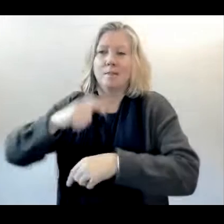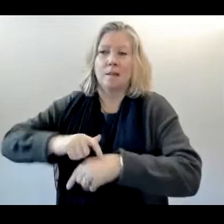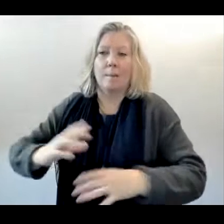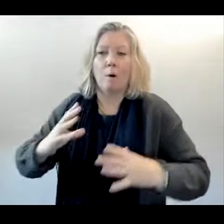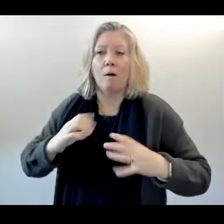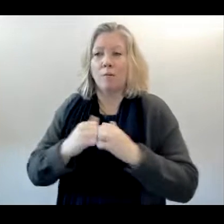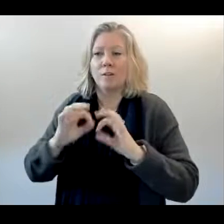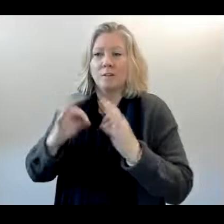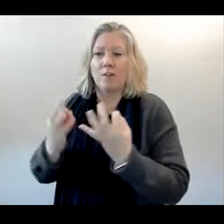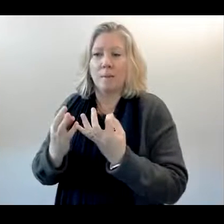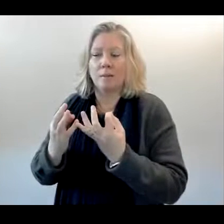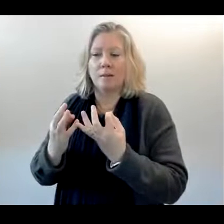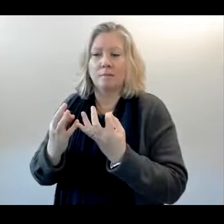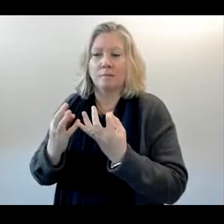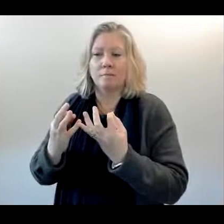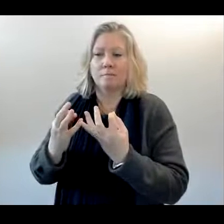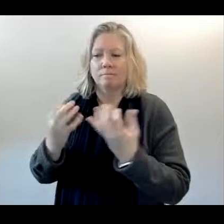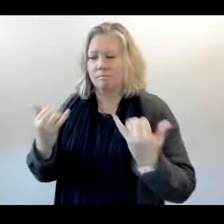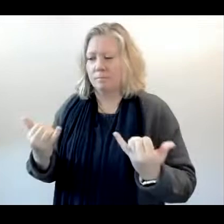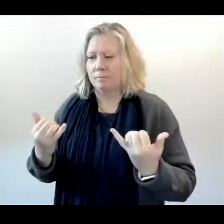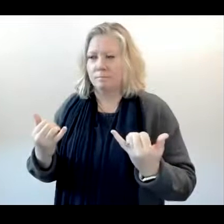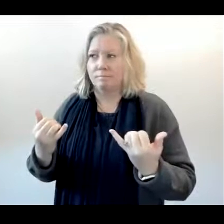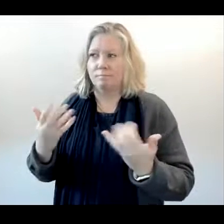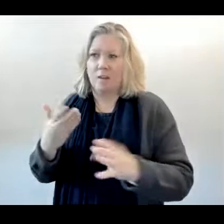of the holidays, as we all hope to do.